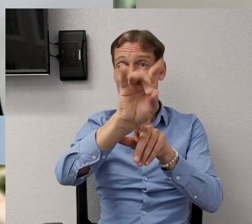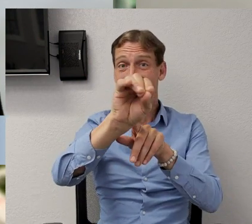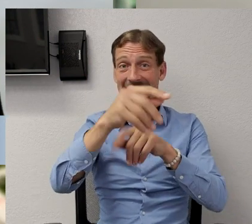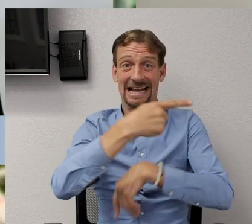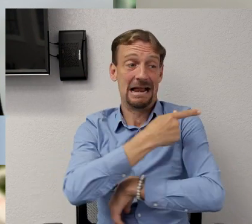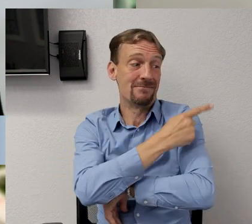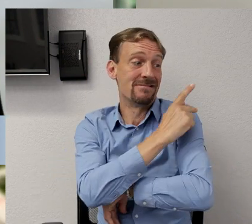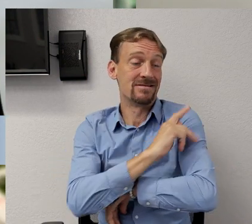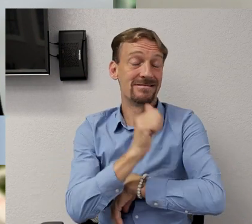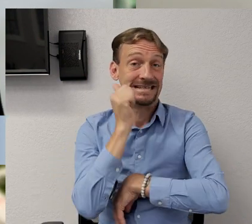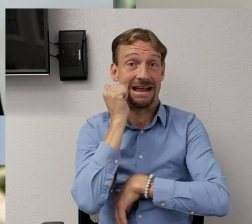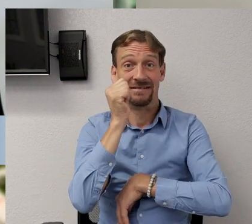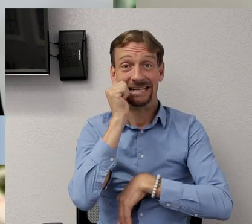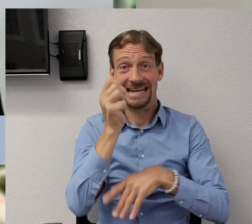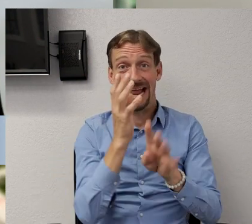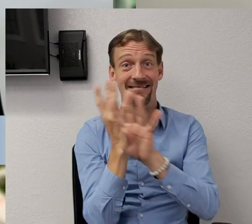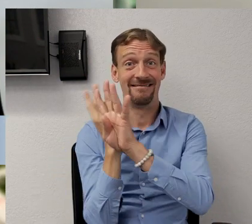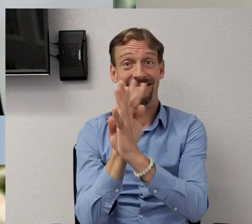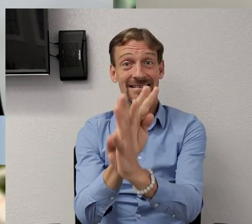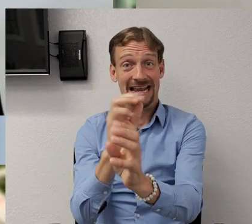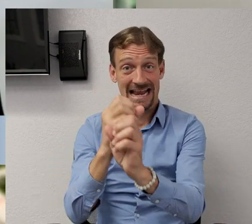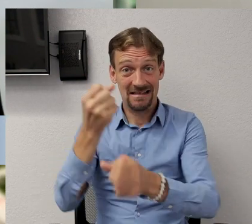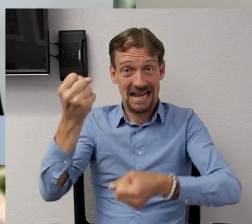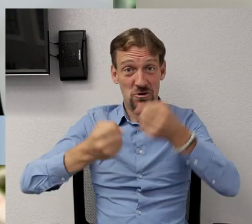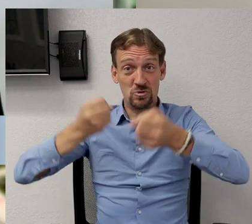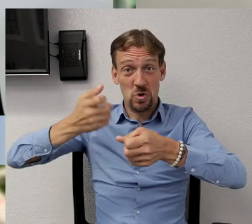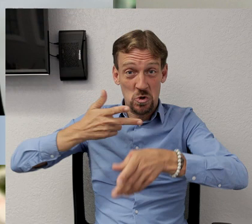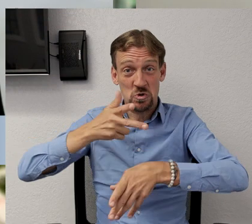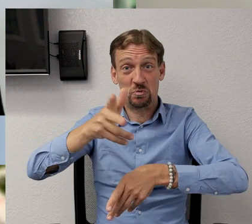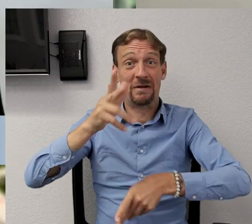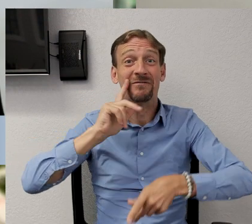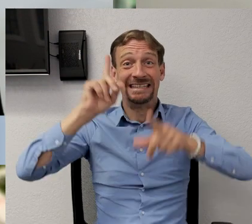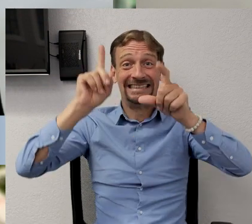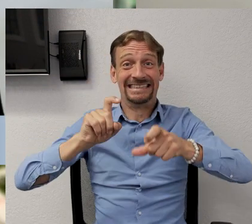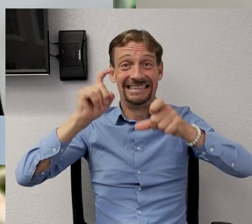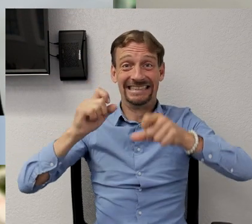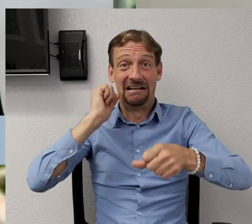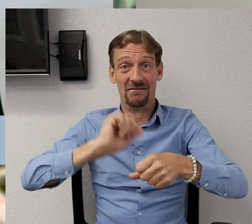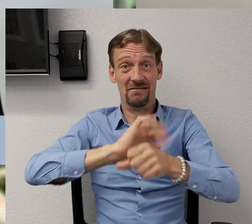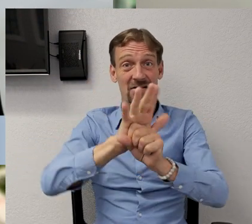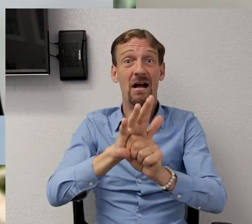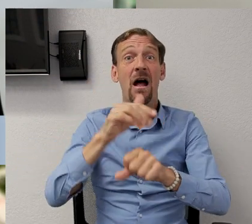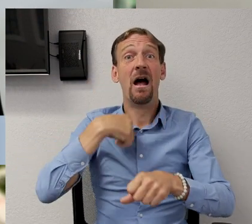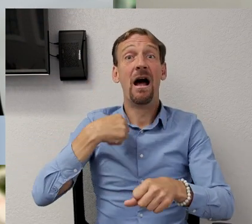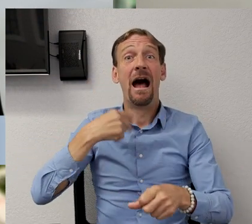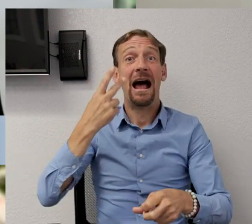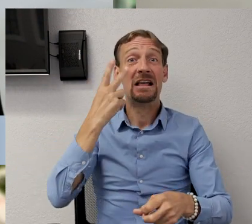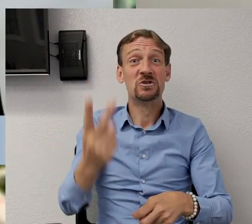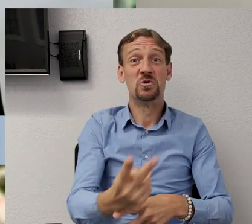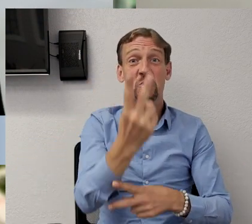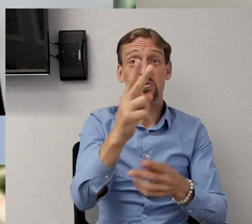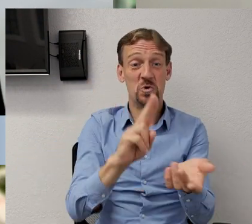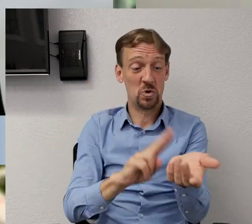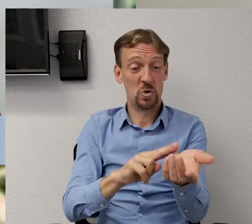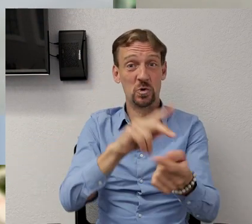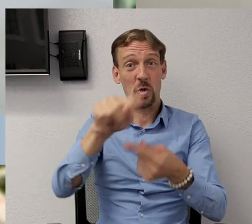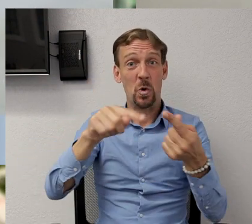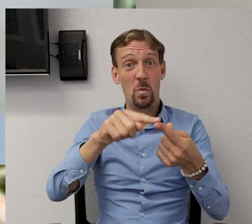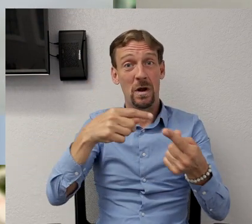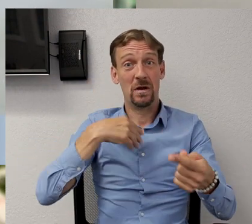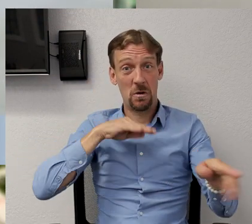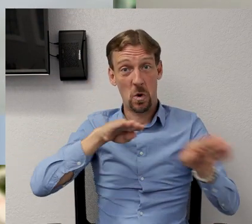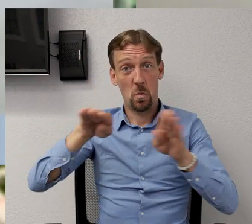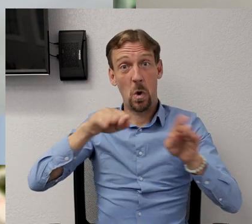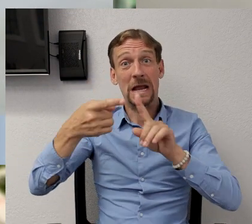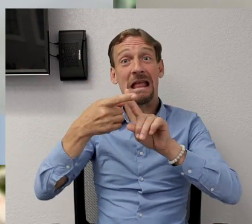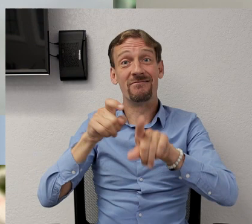a day. In fact, as I was walking out of my office last night, I ran into two nurses that were coming across from